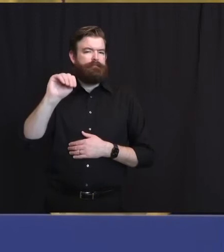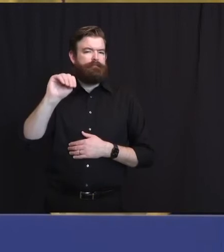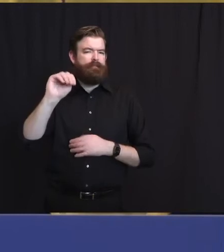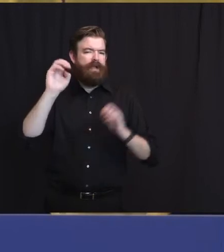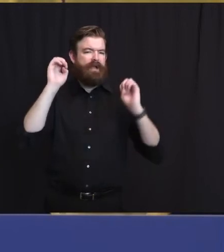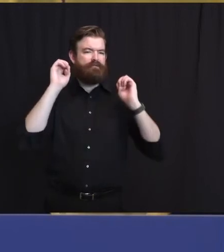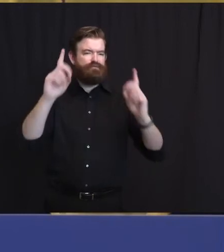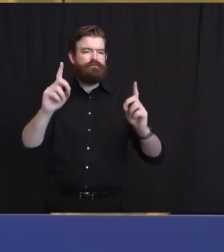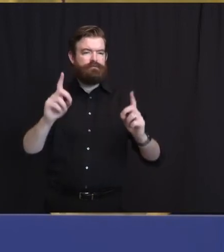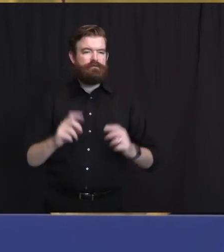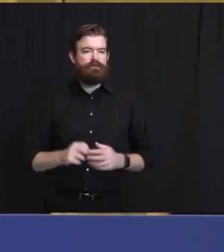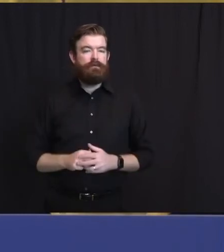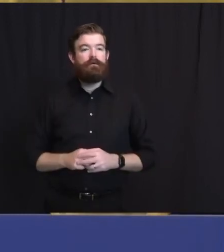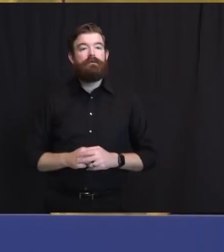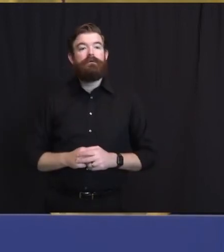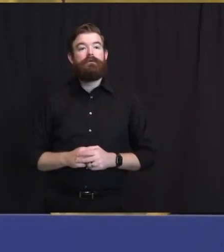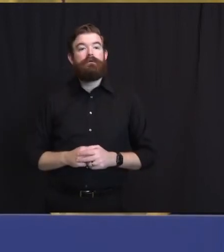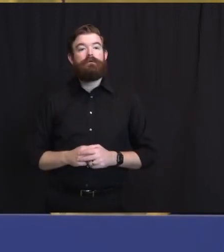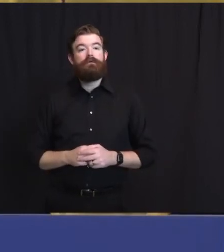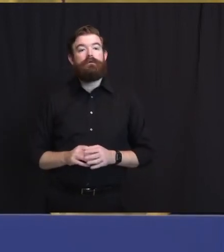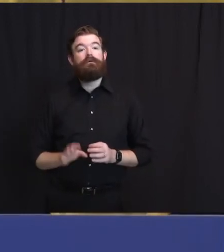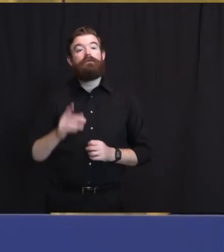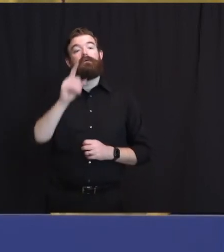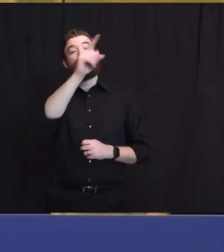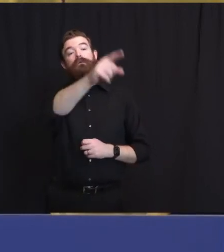Charlie. We'll go to Dustin in the back. Thanks.